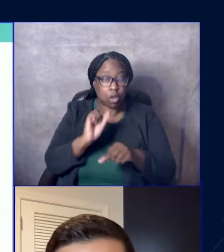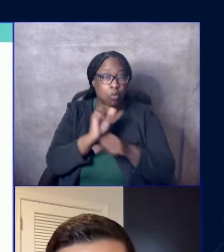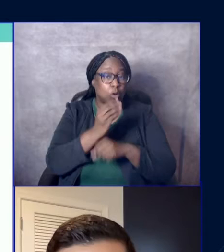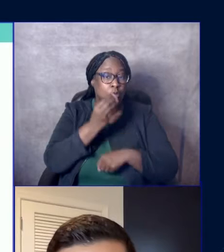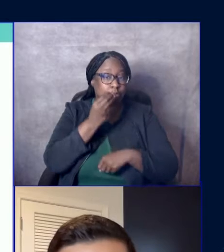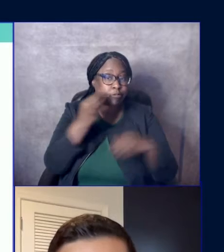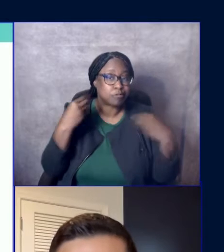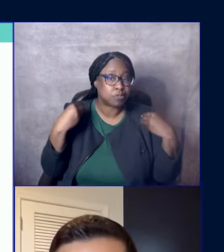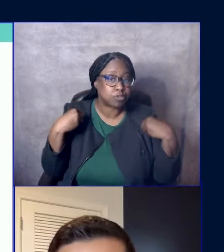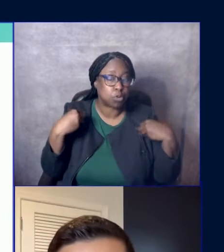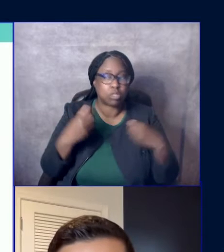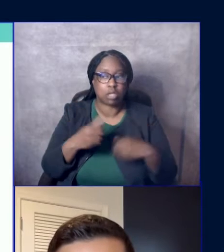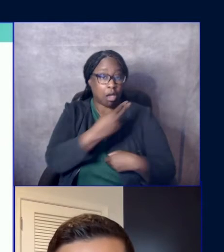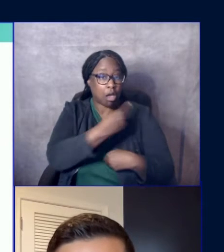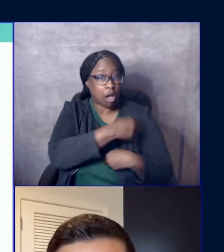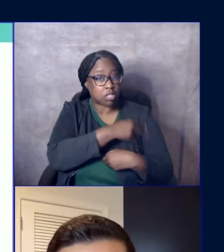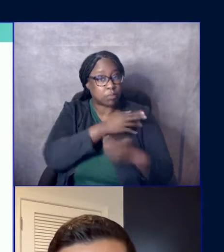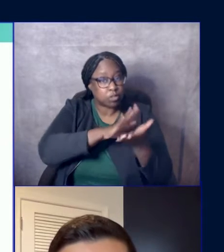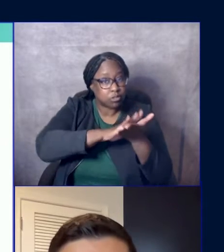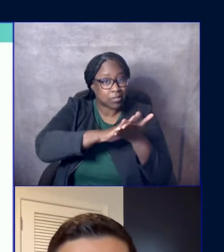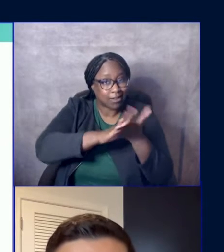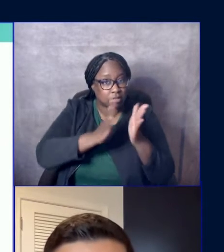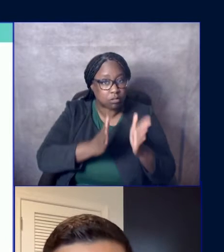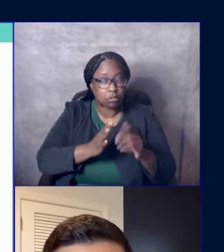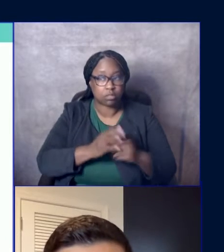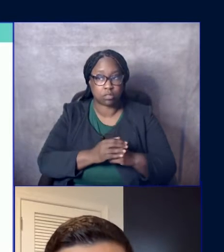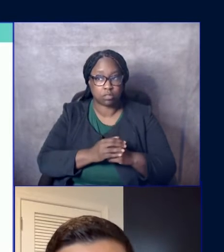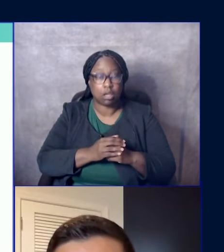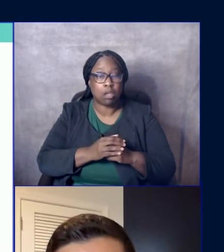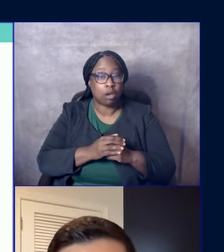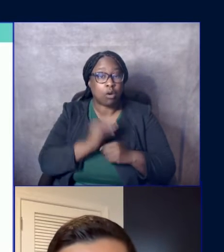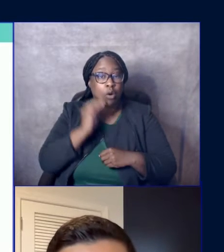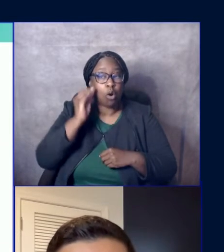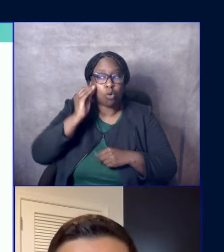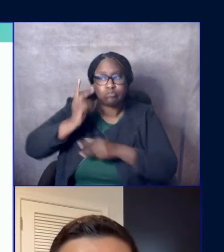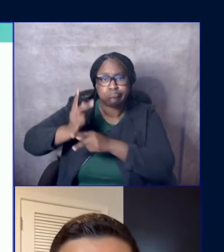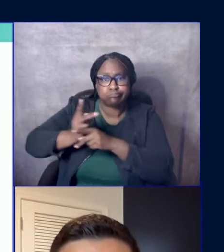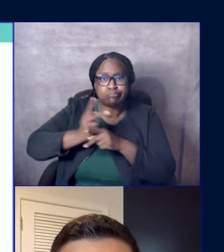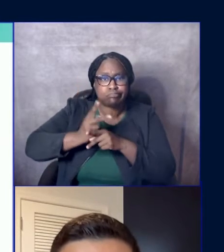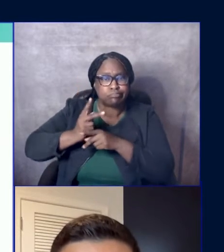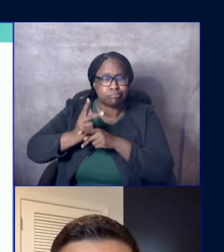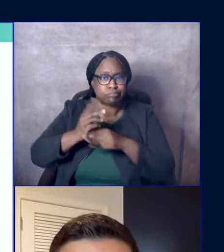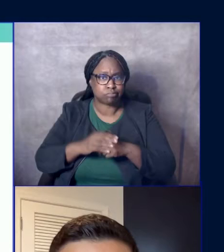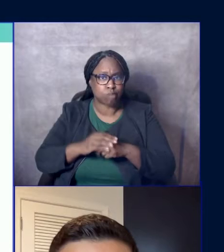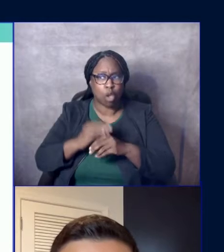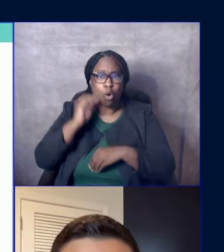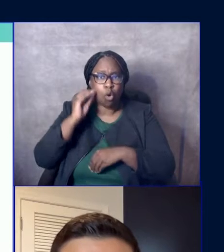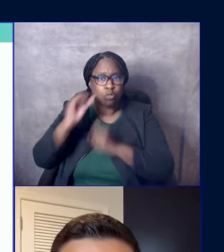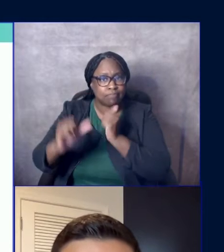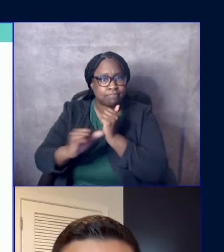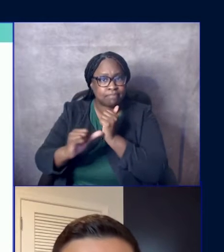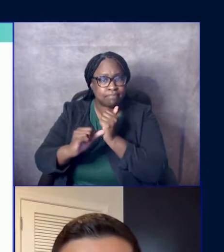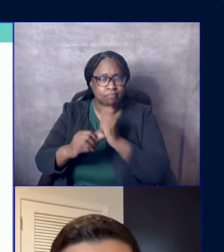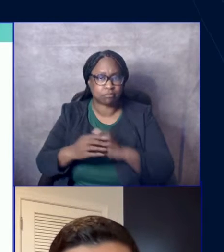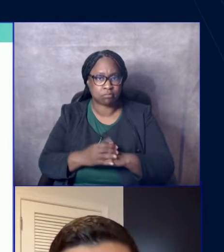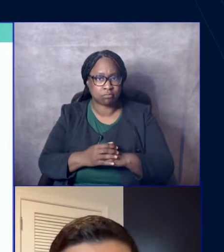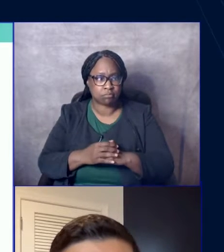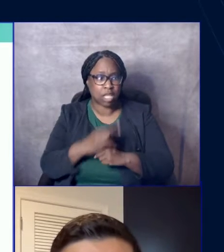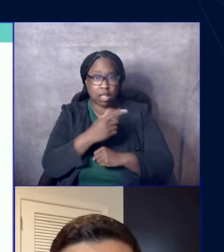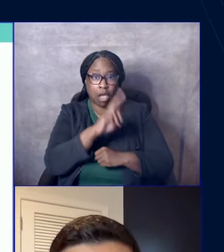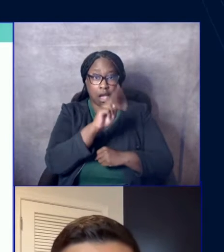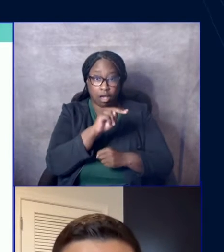in hospitals. They were working as domestic workers and home aides. Undocumented people were really the ones helping to keep our country